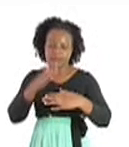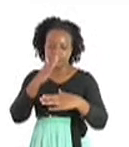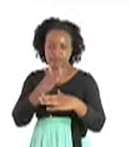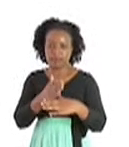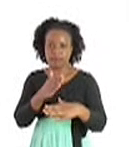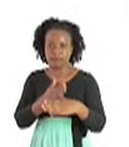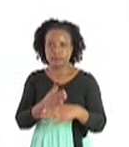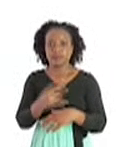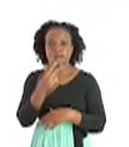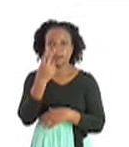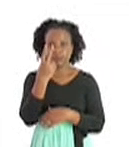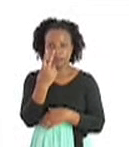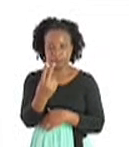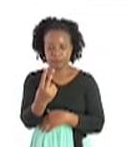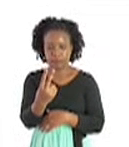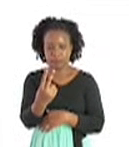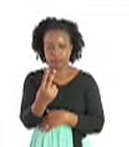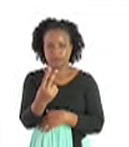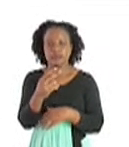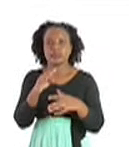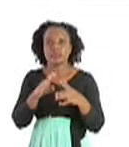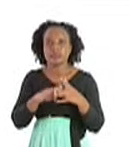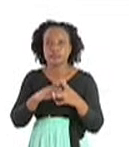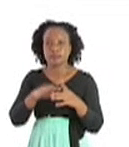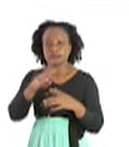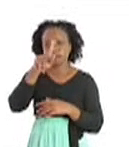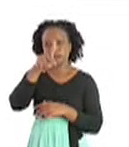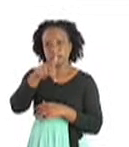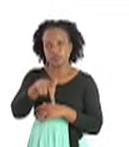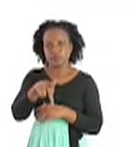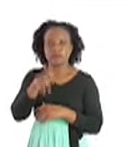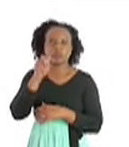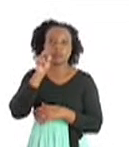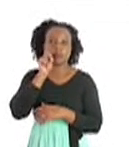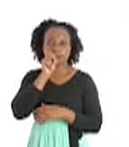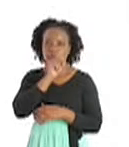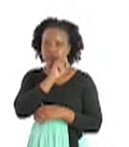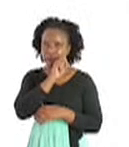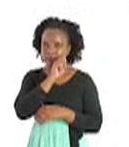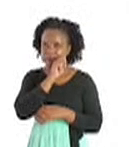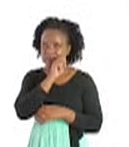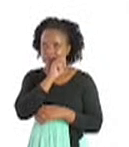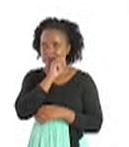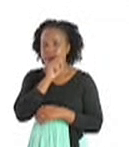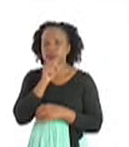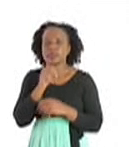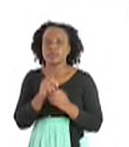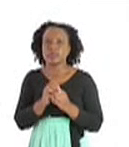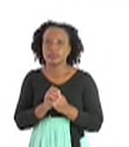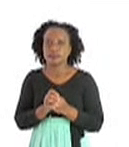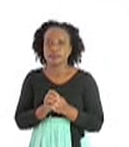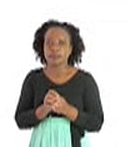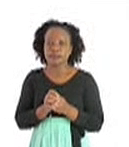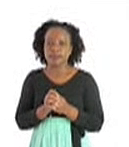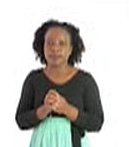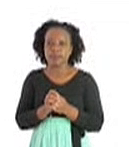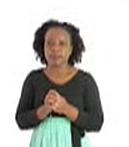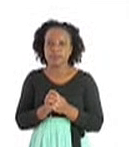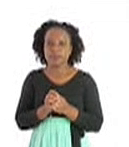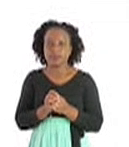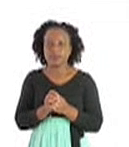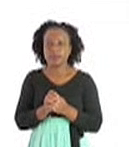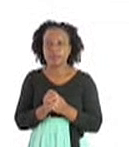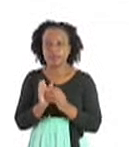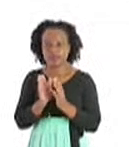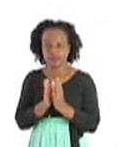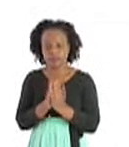activity on proper nouns. So that means you are going to do activity 2. Moving on to